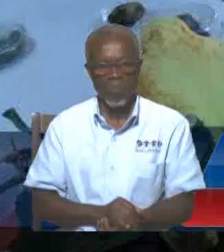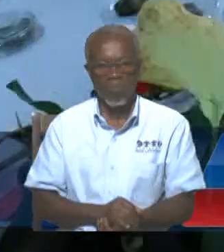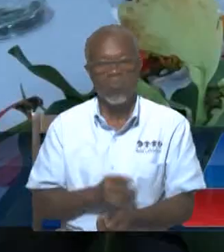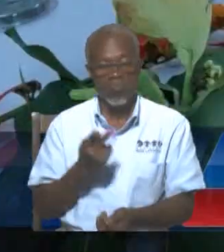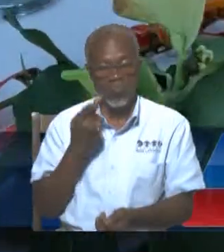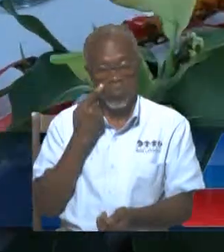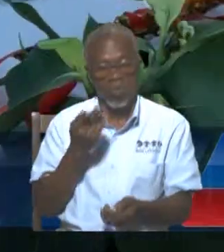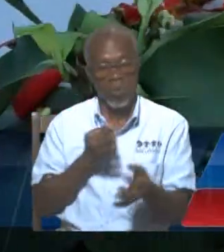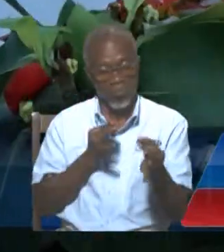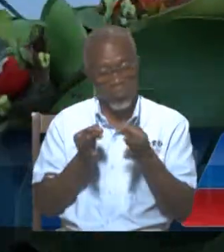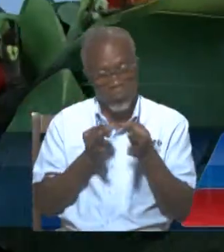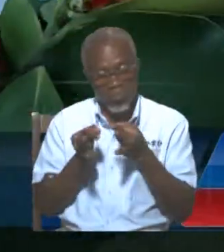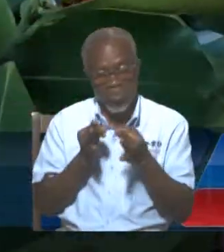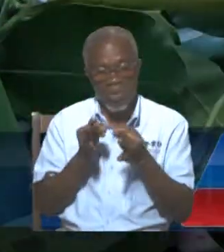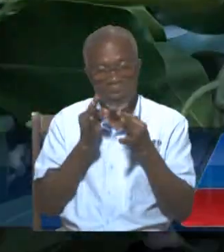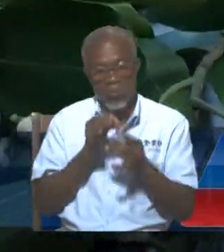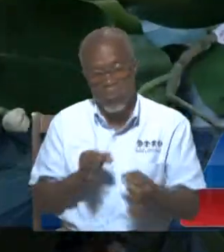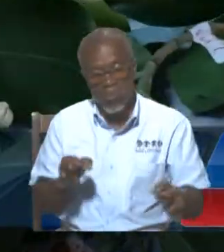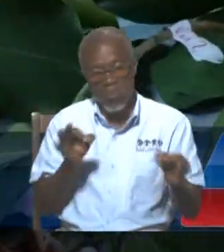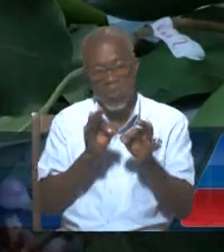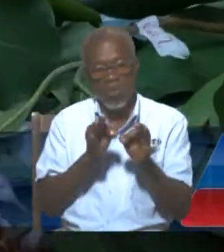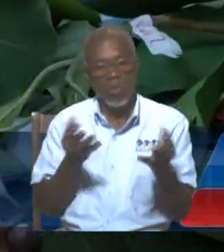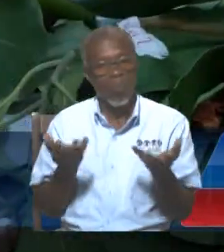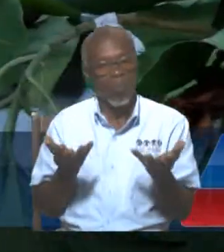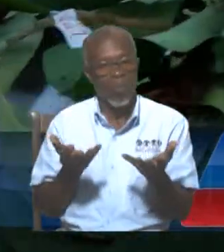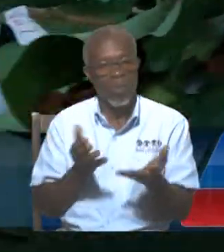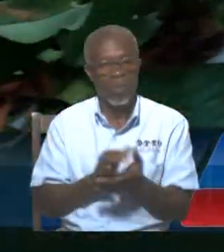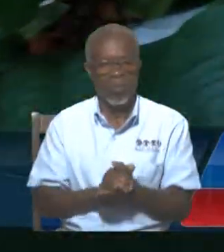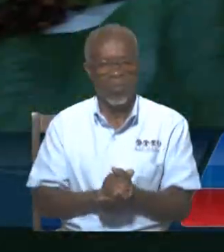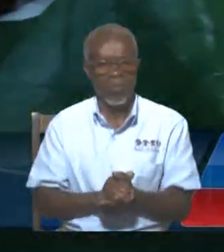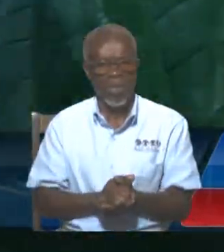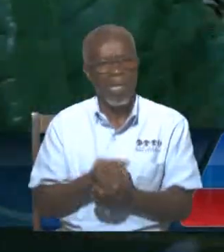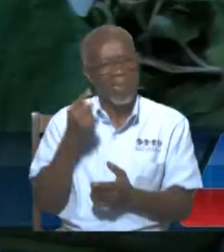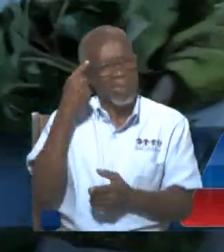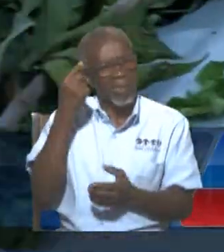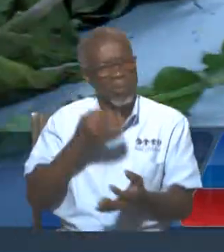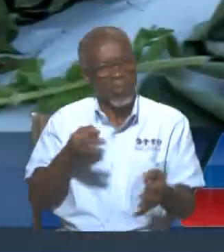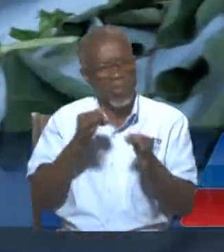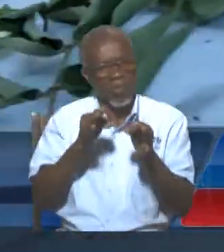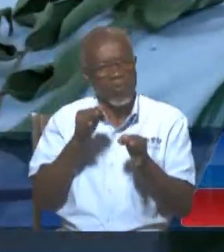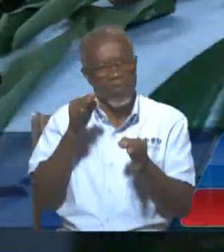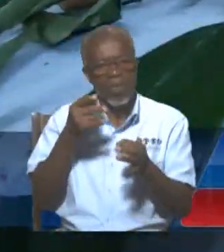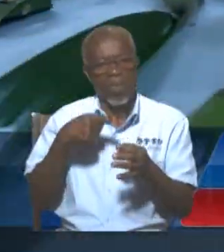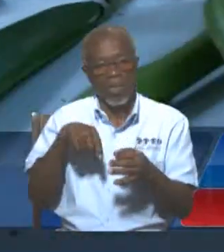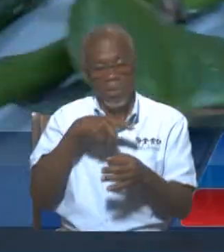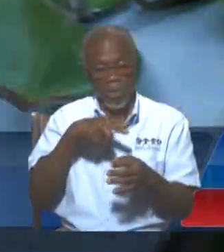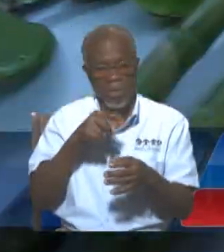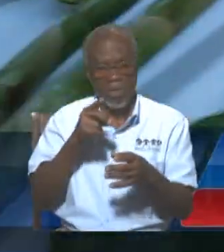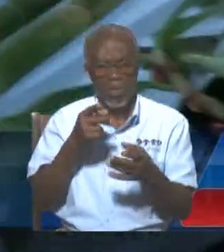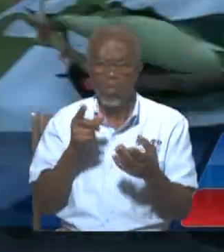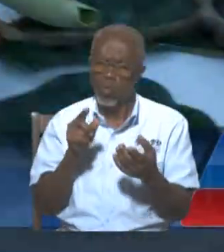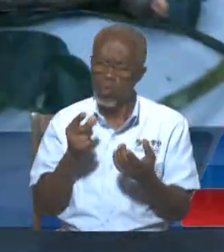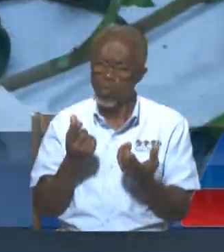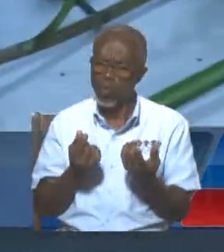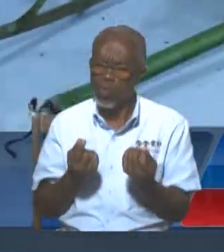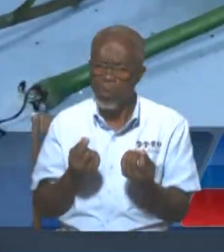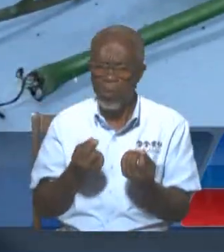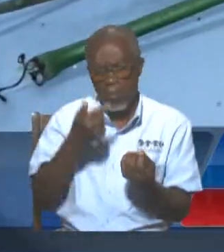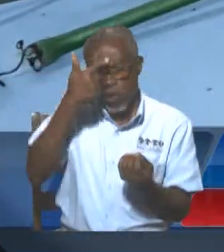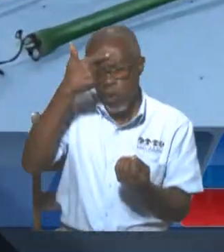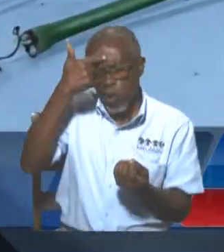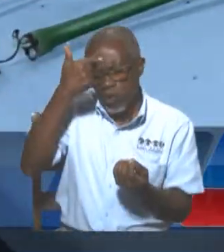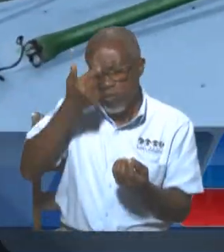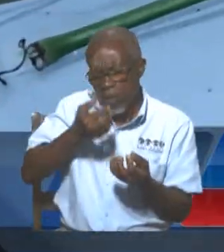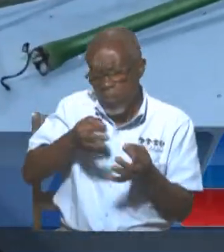of this event. And I think in order for us to be able to do that, Bioblitz is so key because we need to know what's there, we need